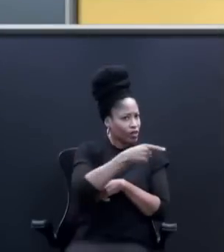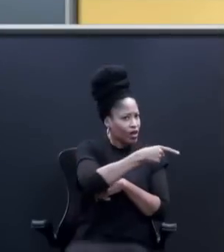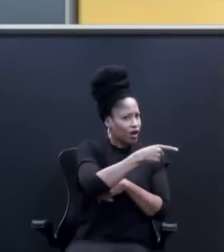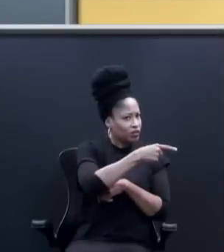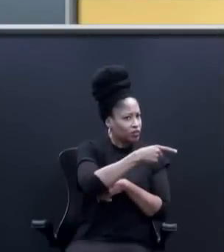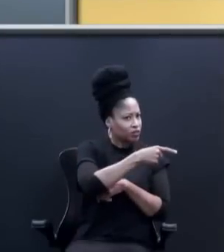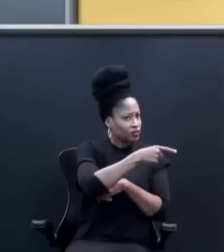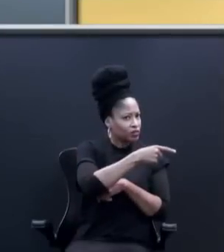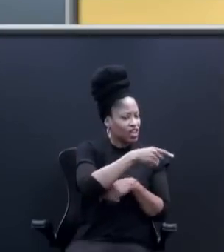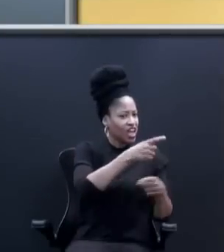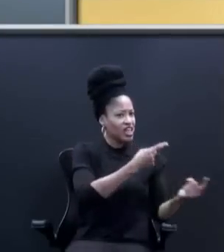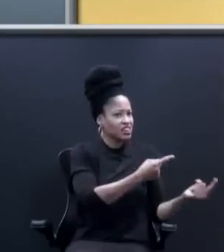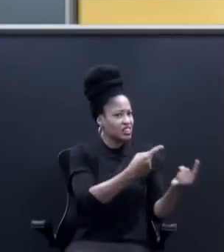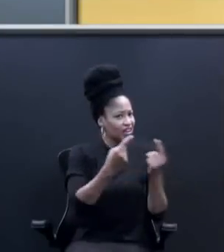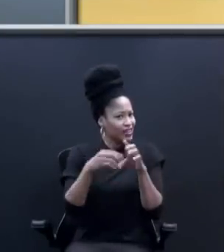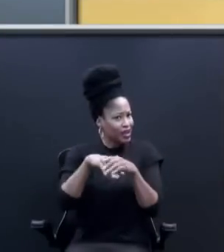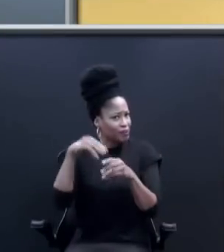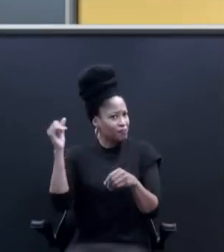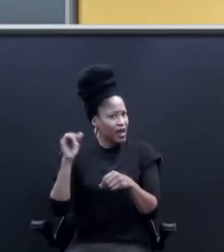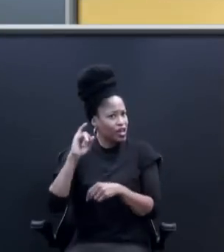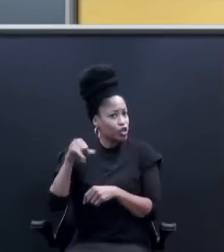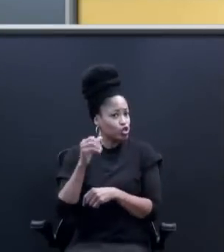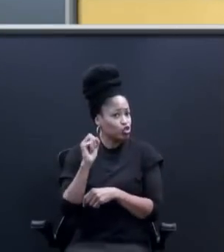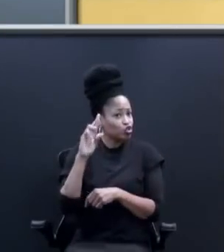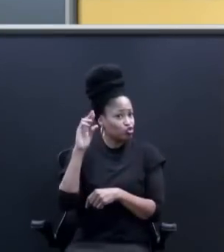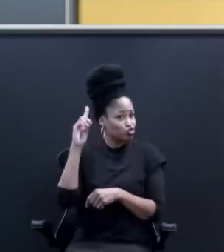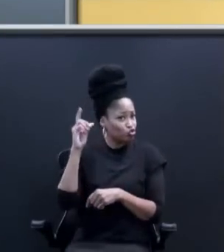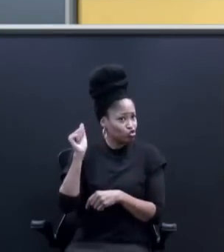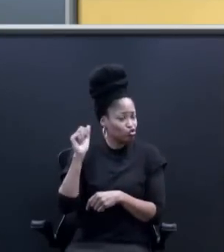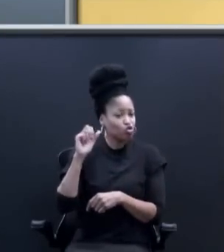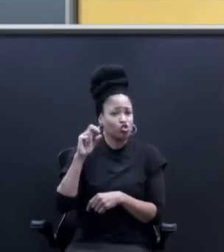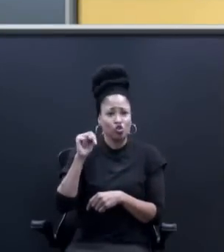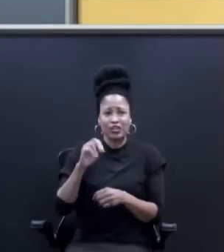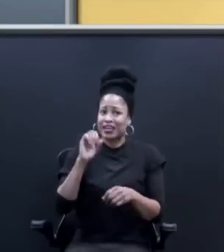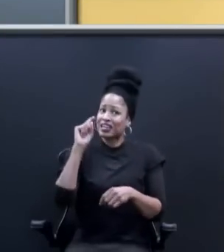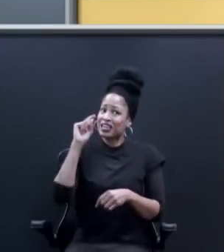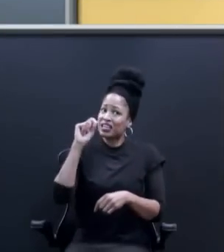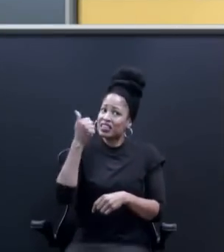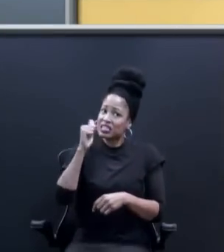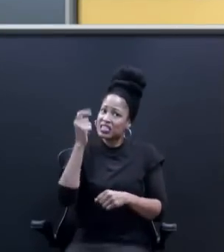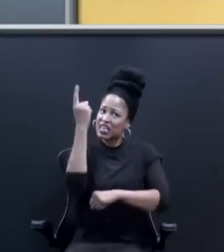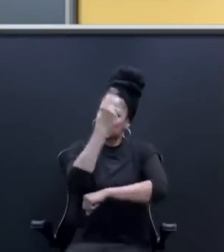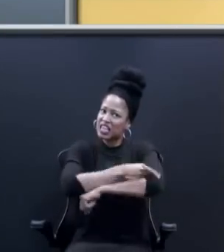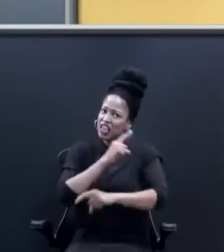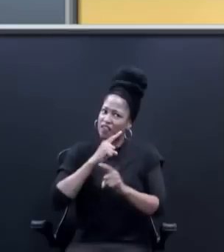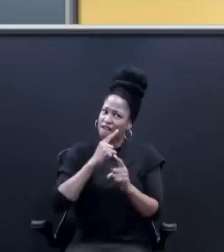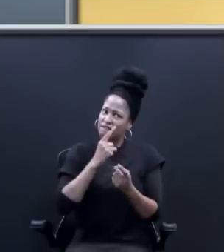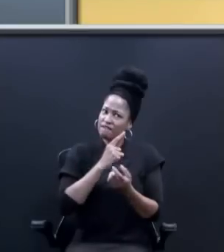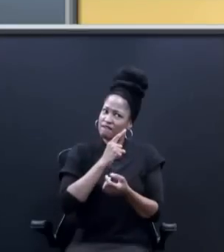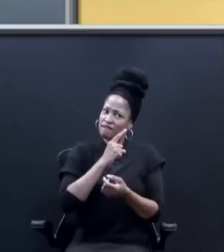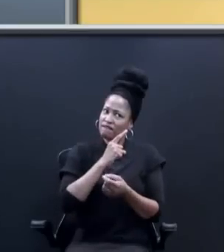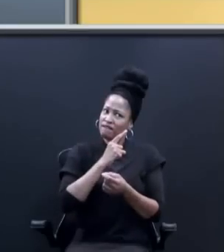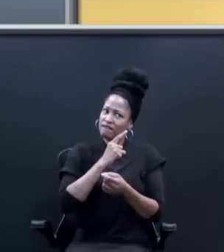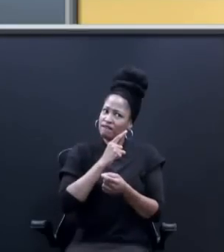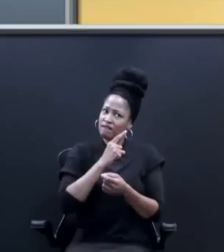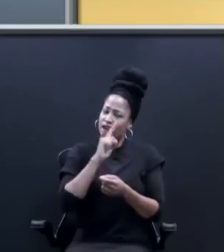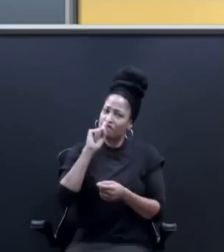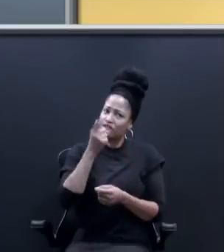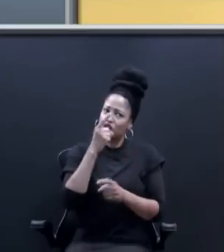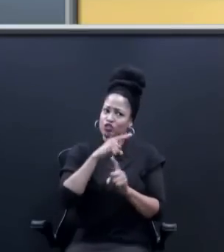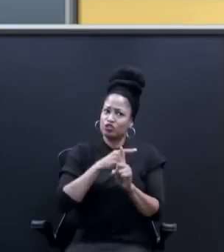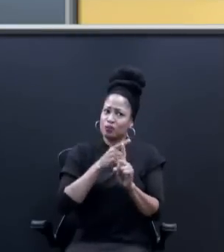Jordan, on the 10th day of the first month? That's right. Ain't that the day that the Lord said put the lamb up? Yep. To let you